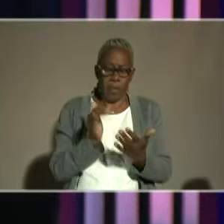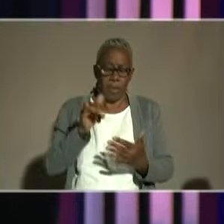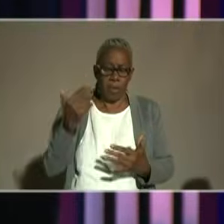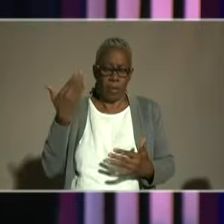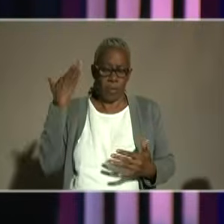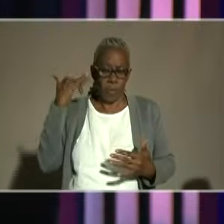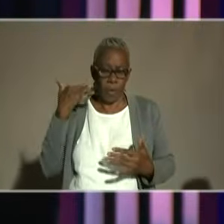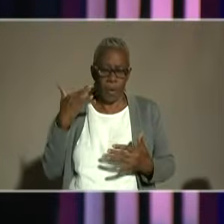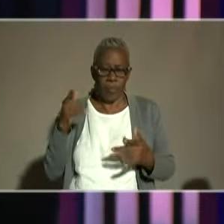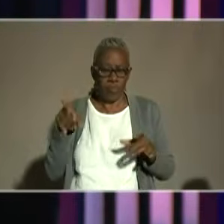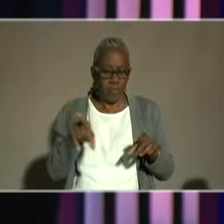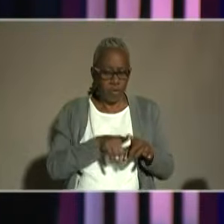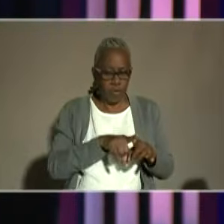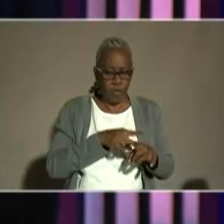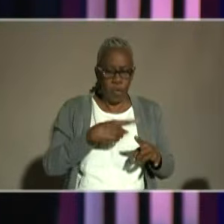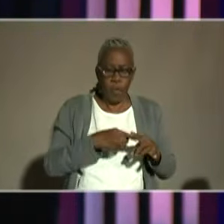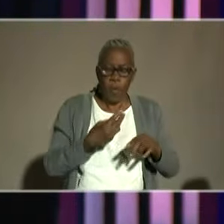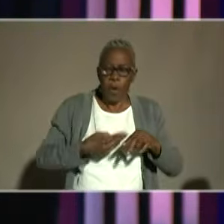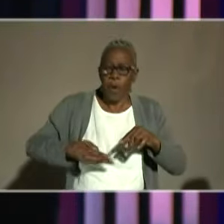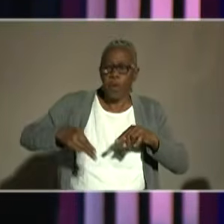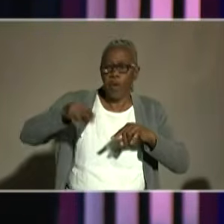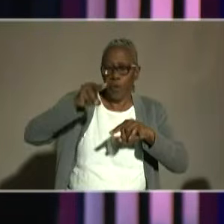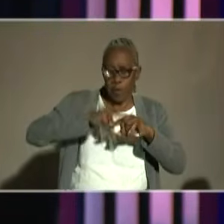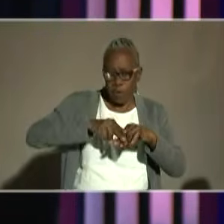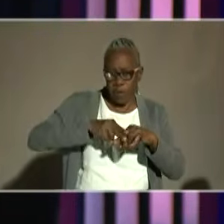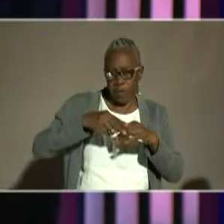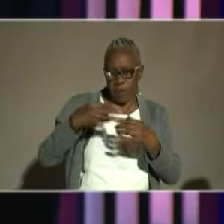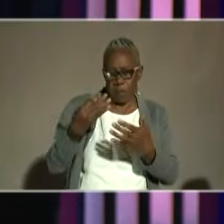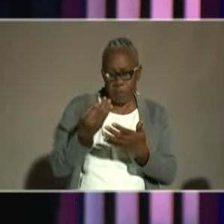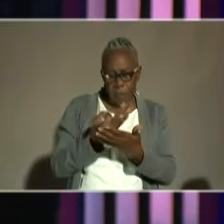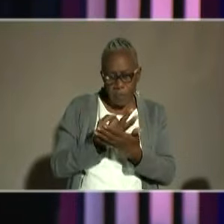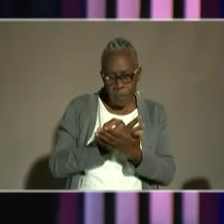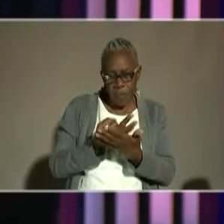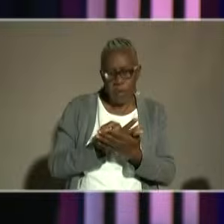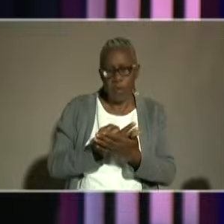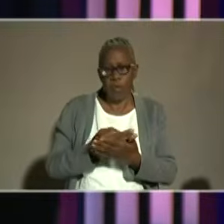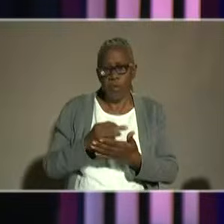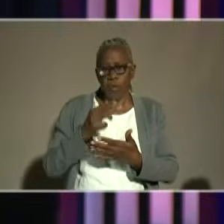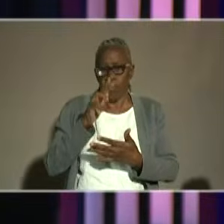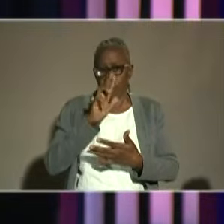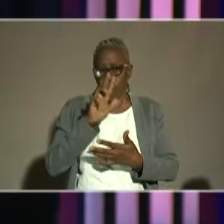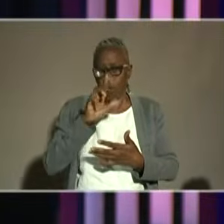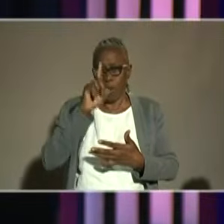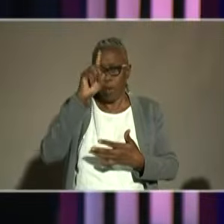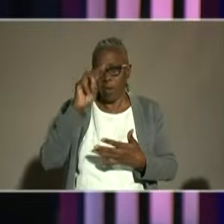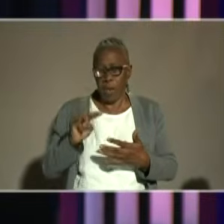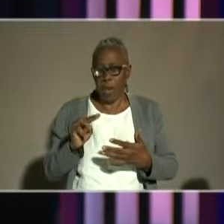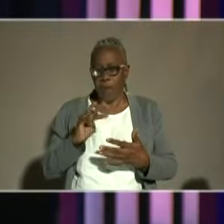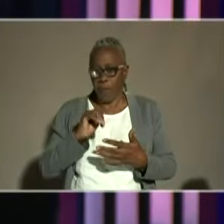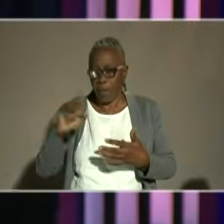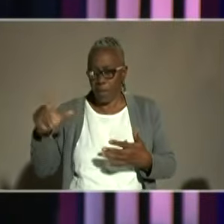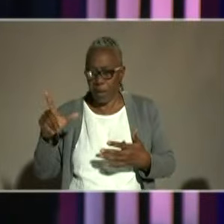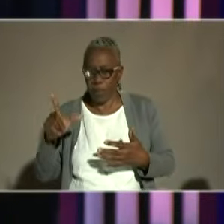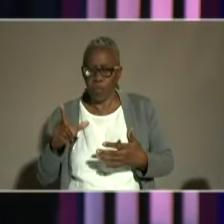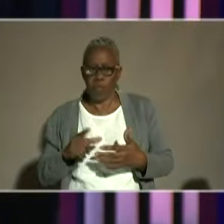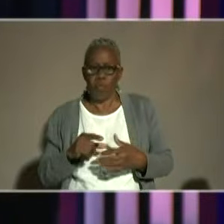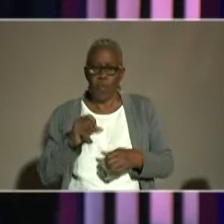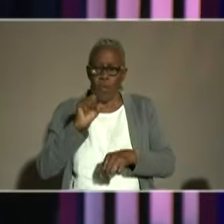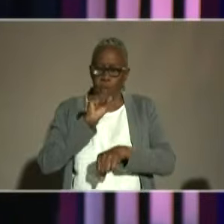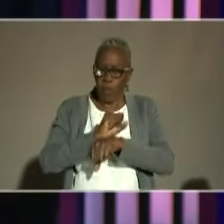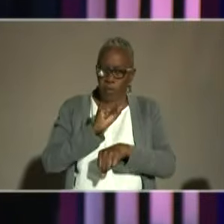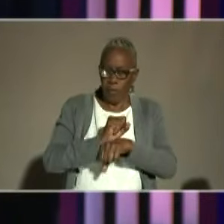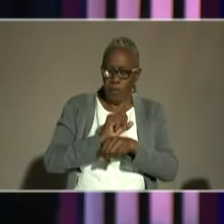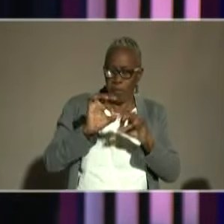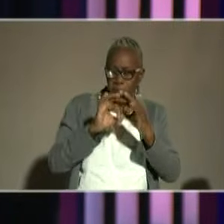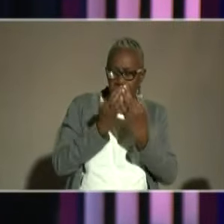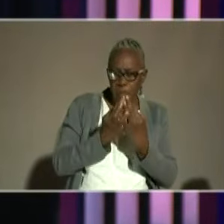also we're increasing the threshold to 3.5 million, so working families who are struggling to make ends meet can get